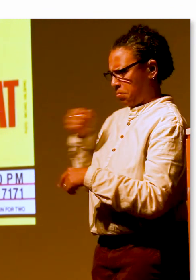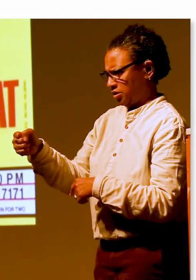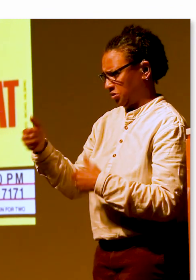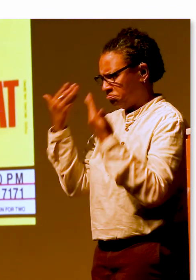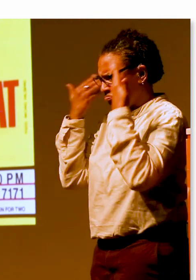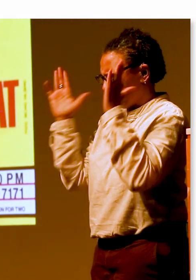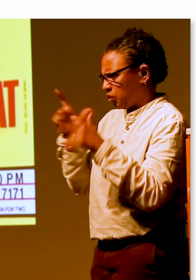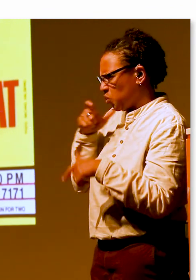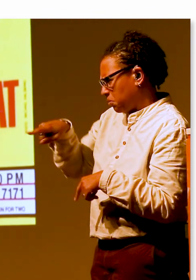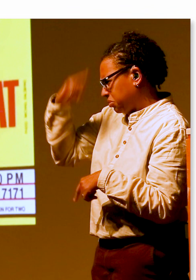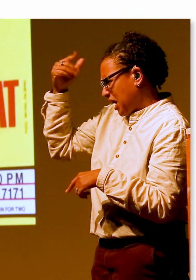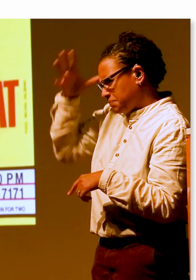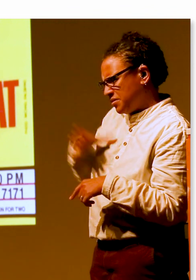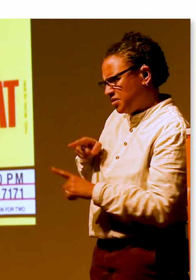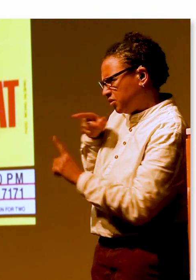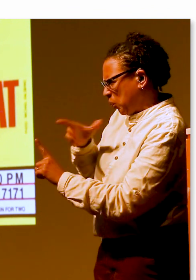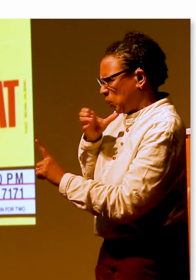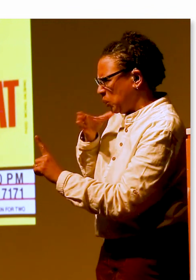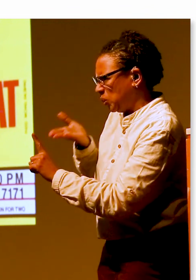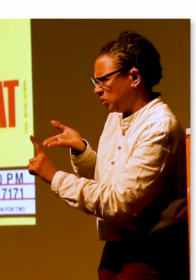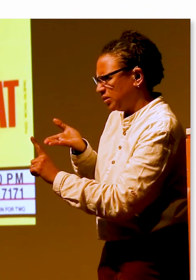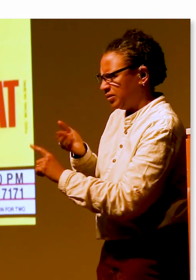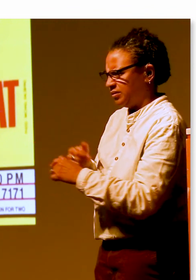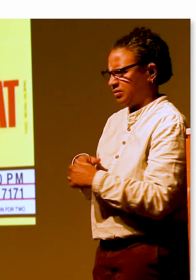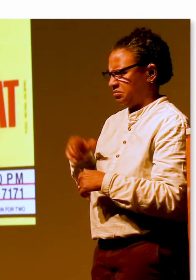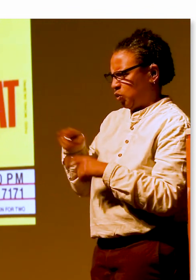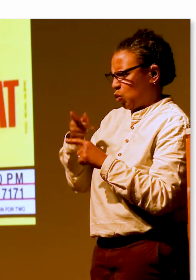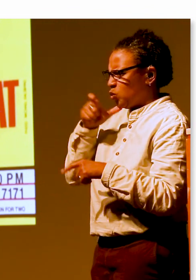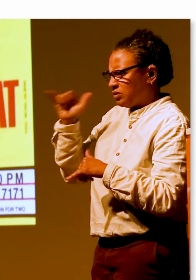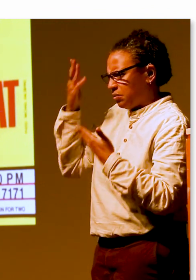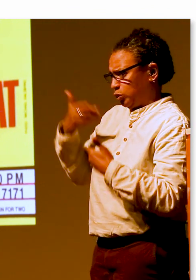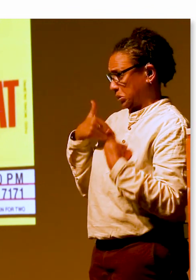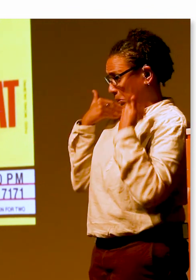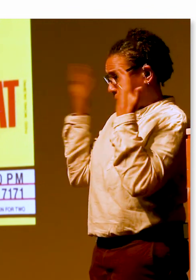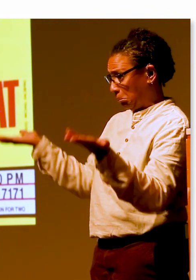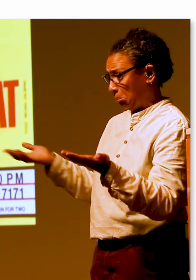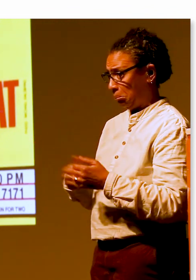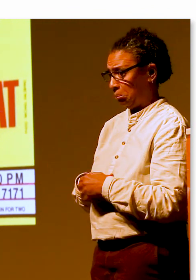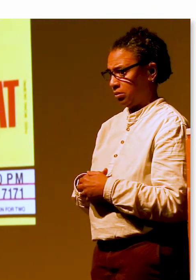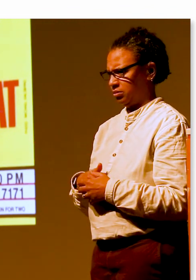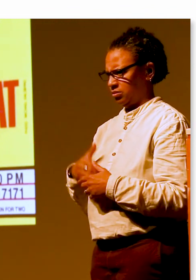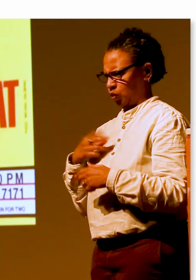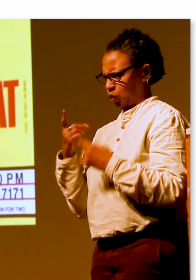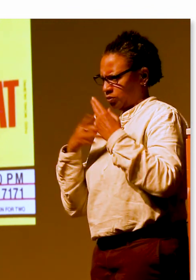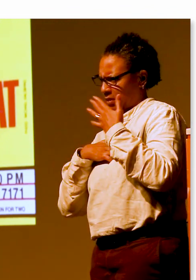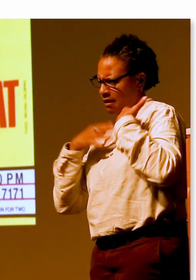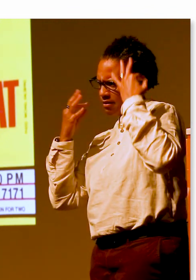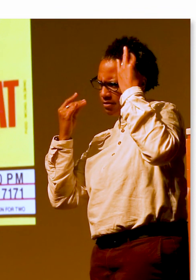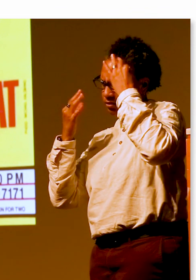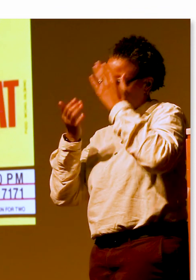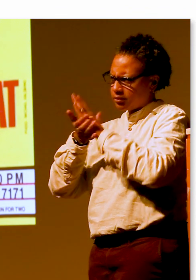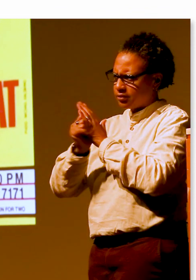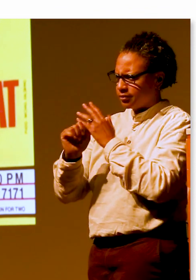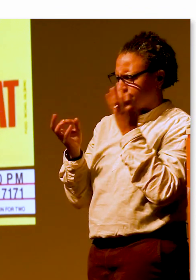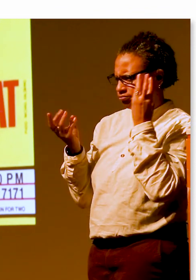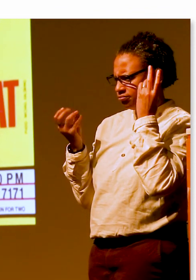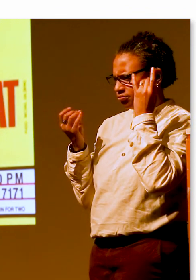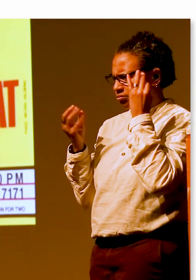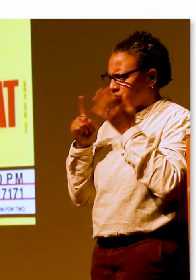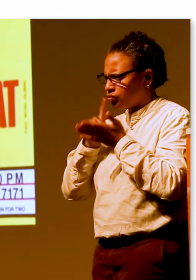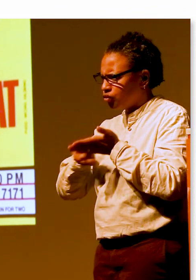I was like, oh, who could this person be? Using my critical thinking skills, started to